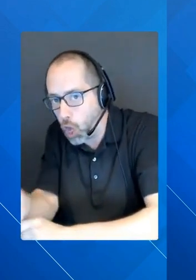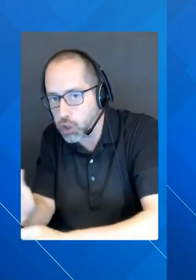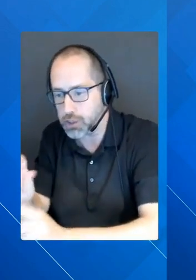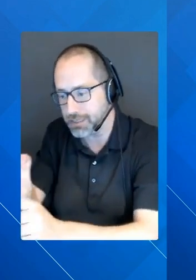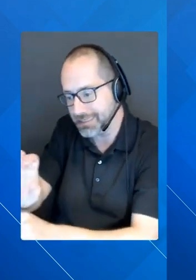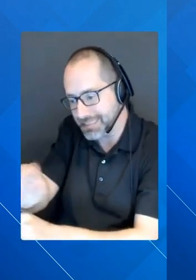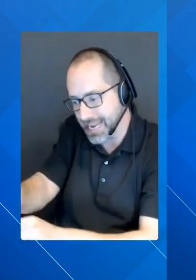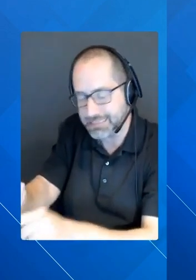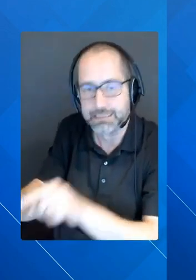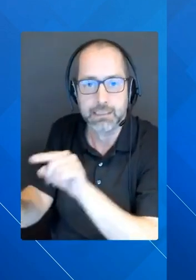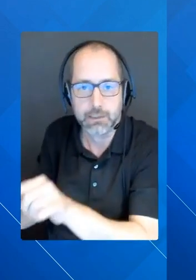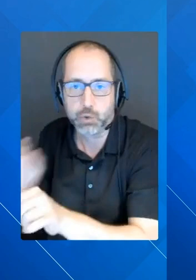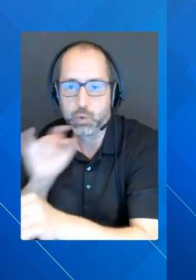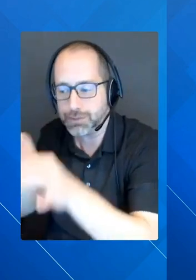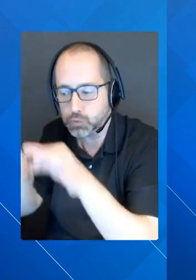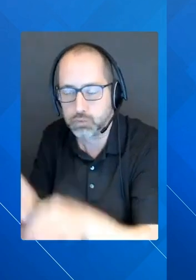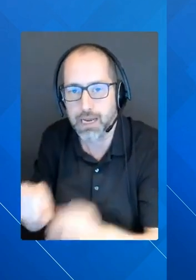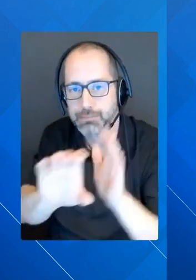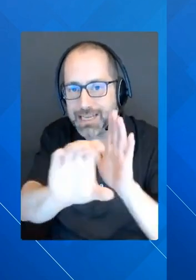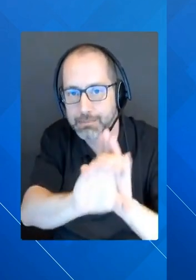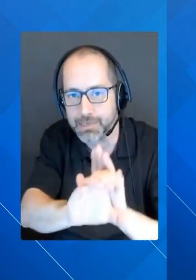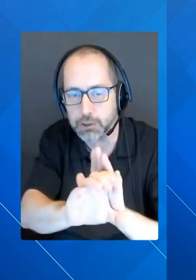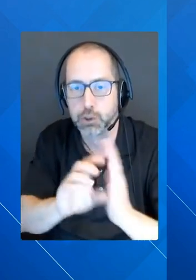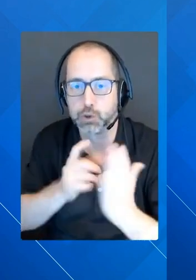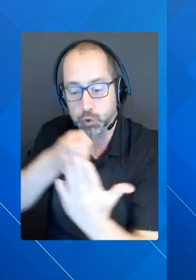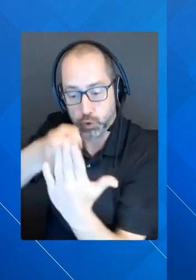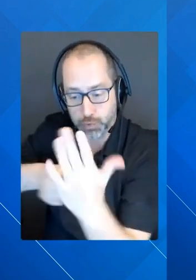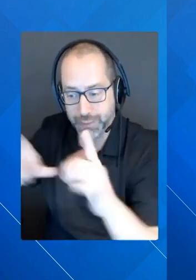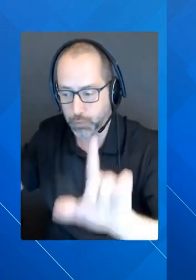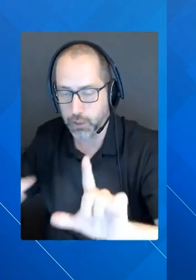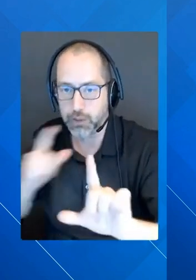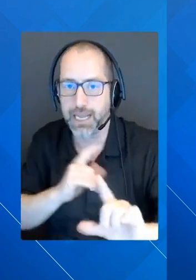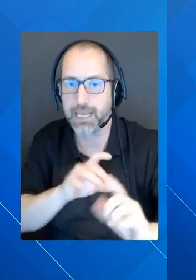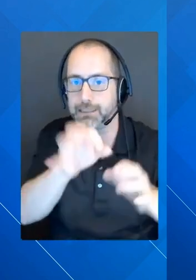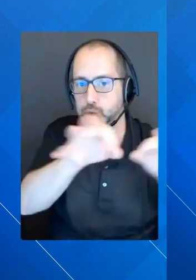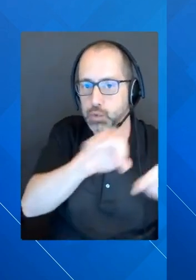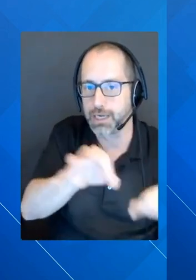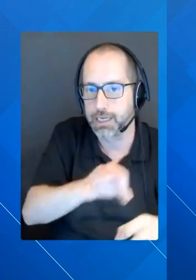how to describe it to an attendee, and they won't miss out on important information.